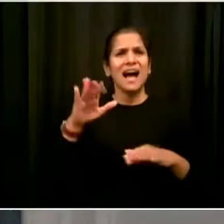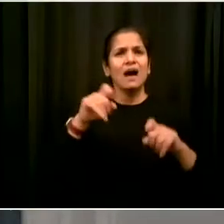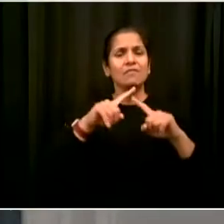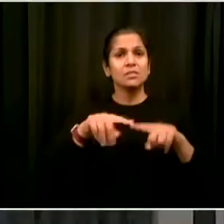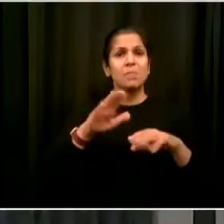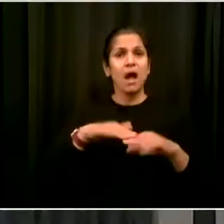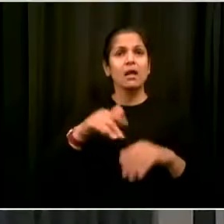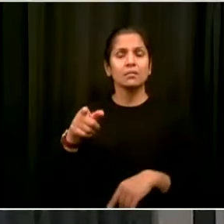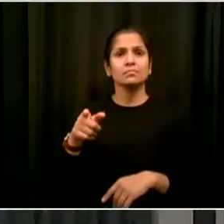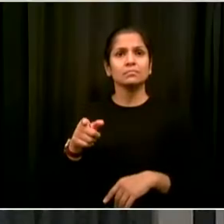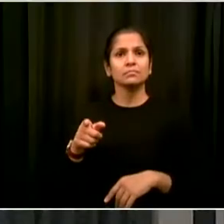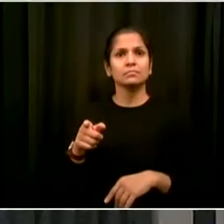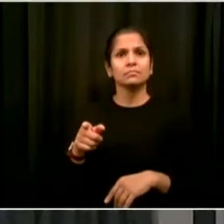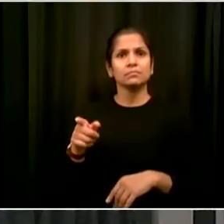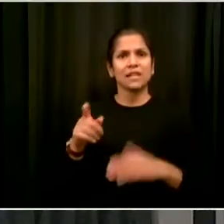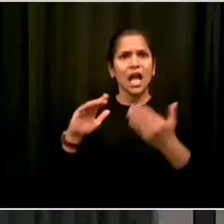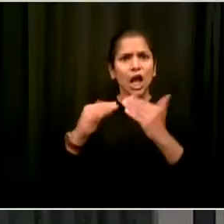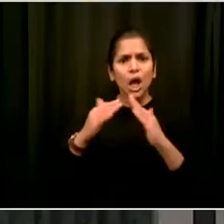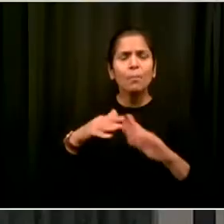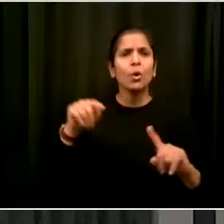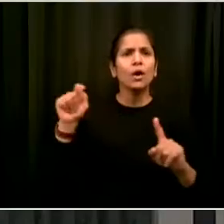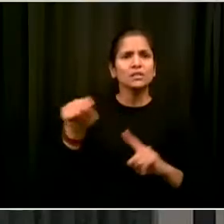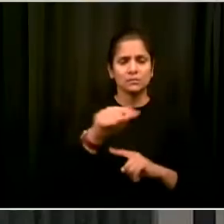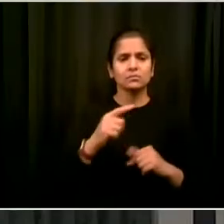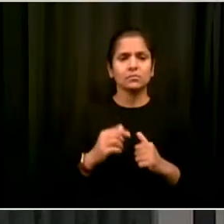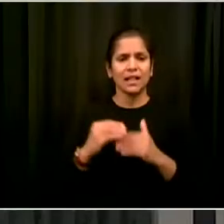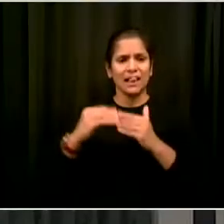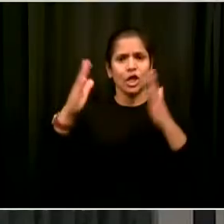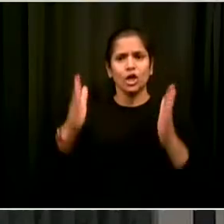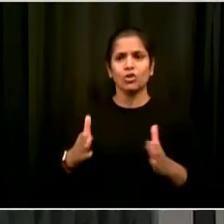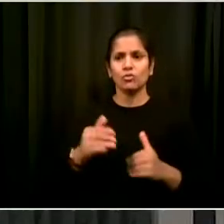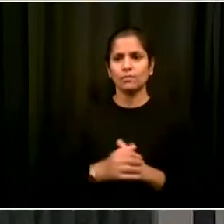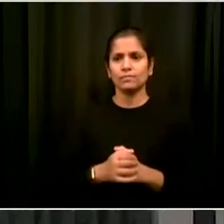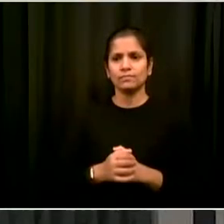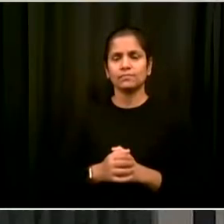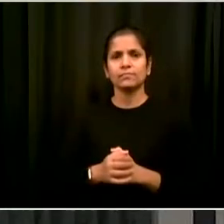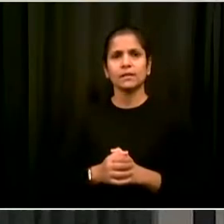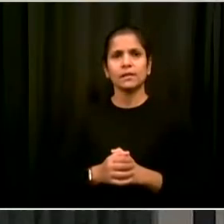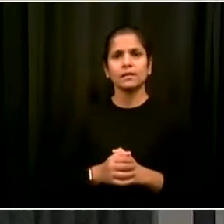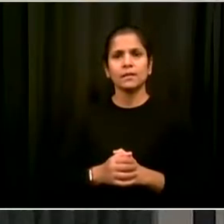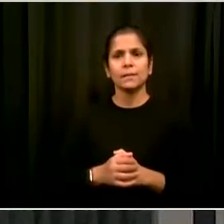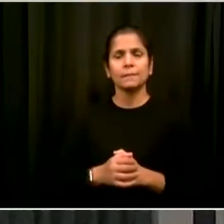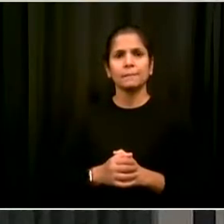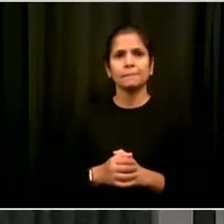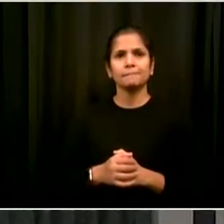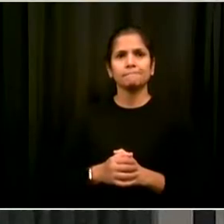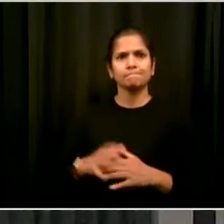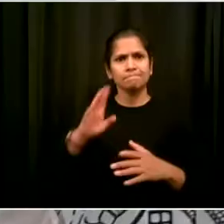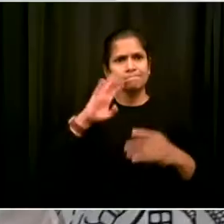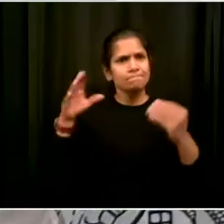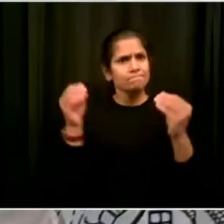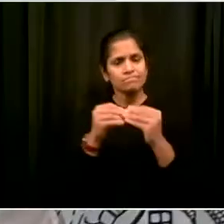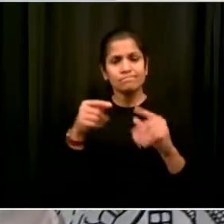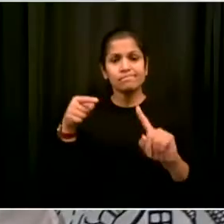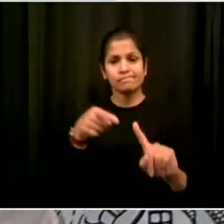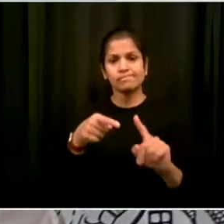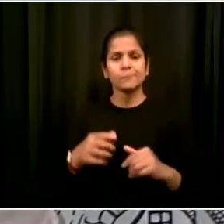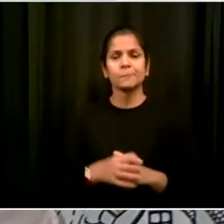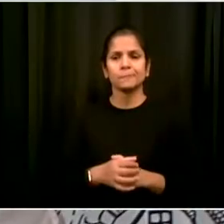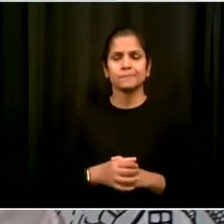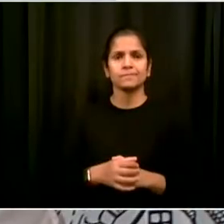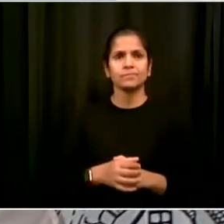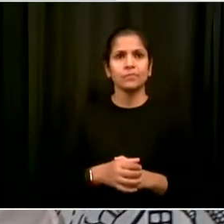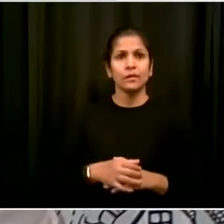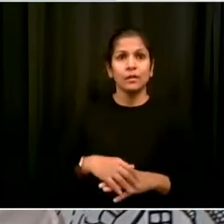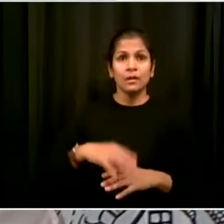residents. And I want to note, Michael, one more point. I'm going to turn to the deputy mayor. I mean, part of why we are having a command center in place